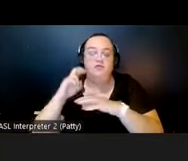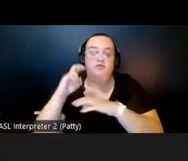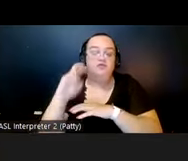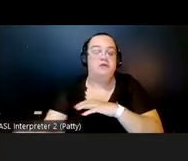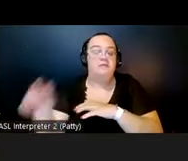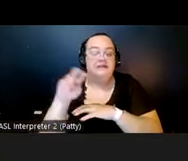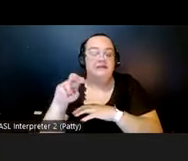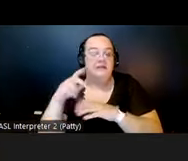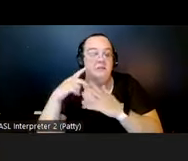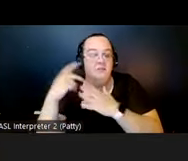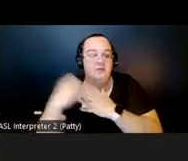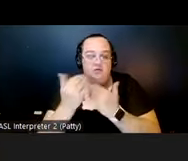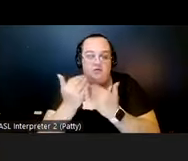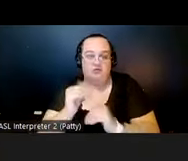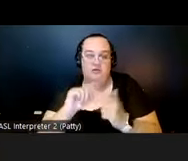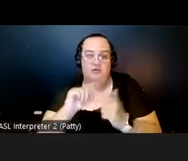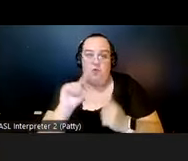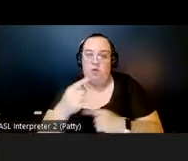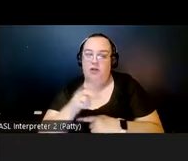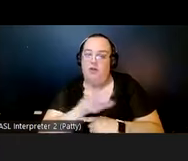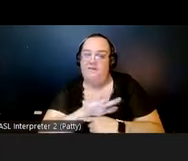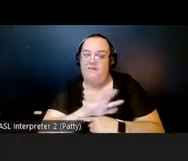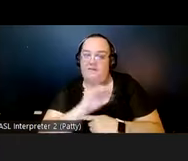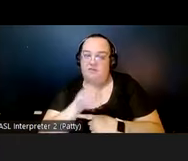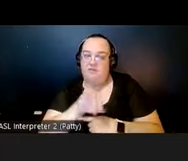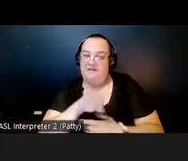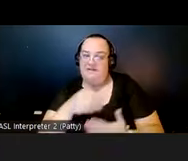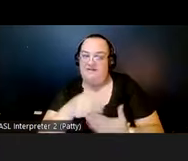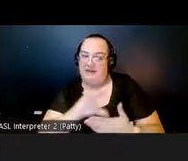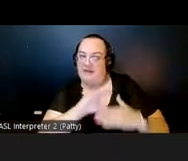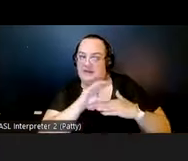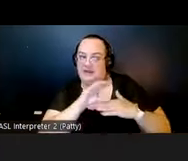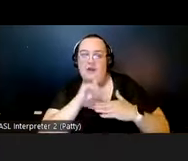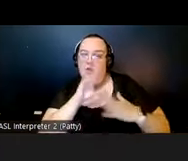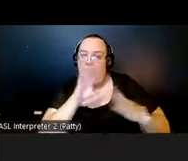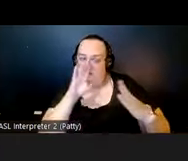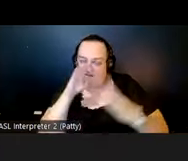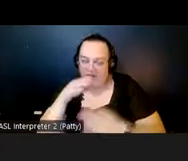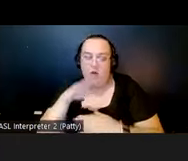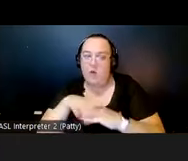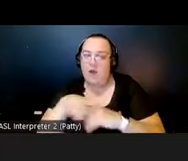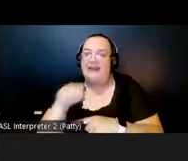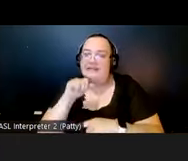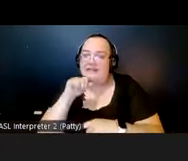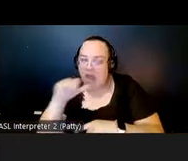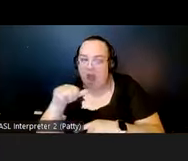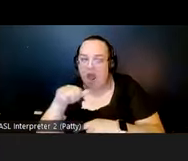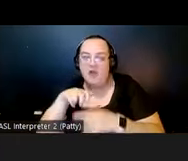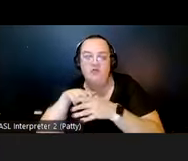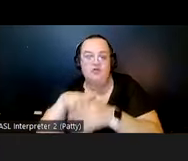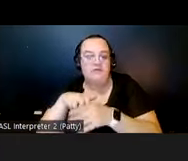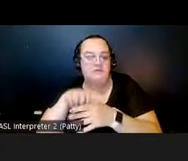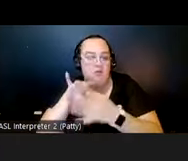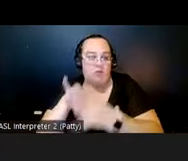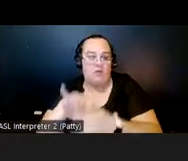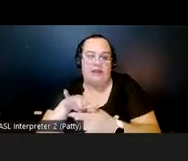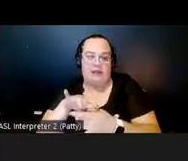to 35% of the funding. So this is really directed towards non-transportation assets